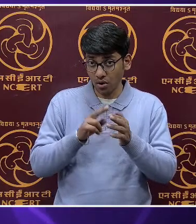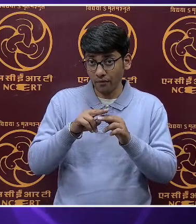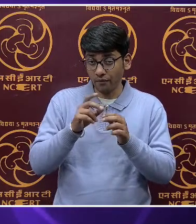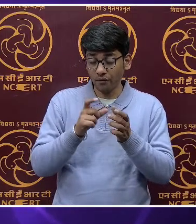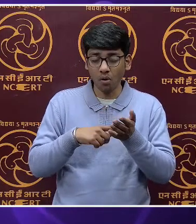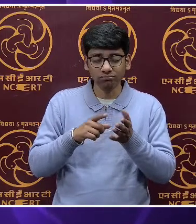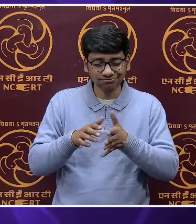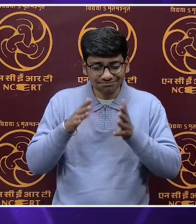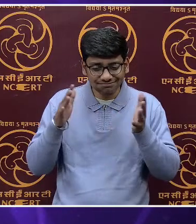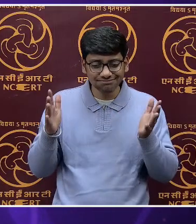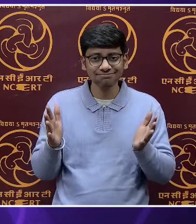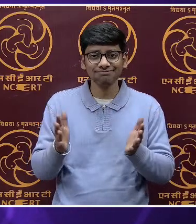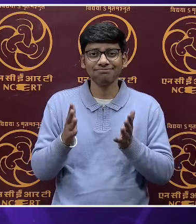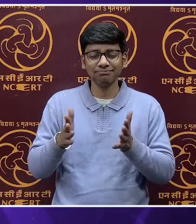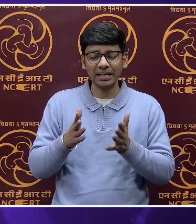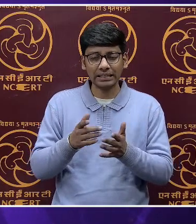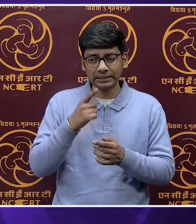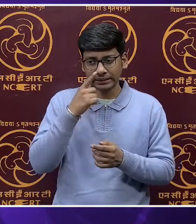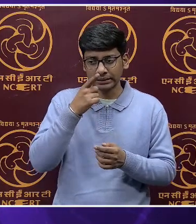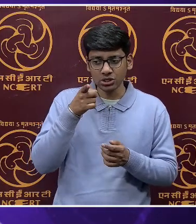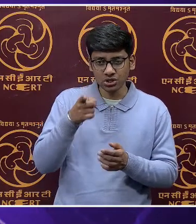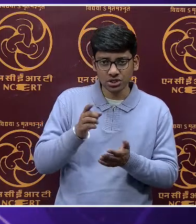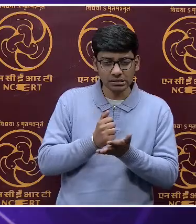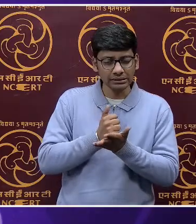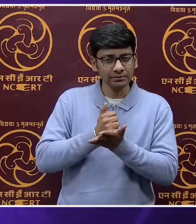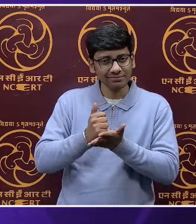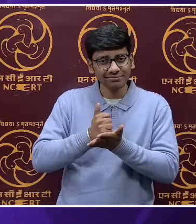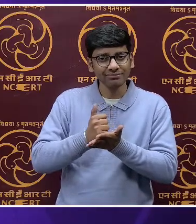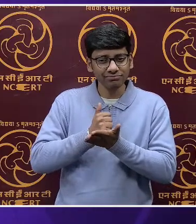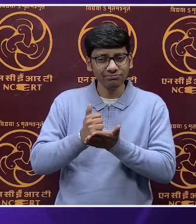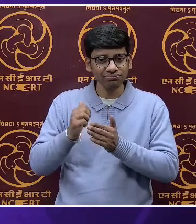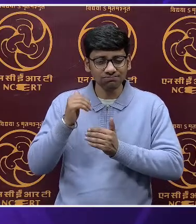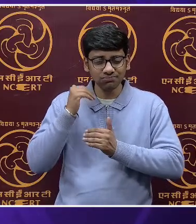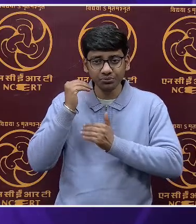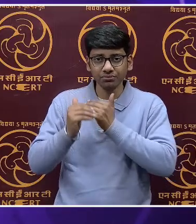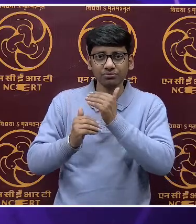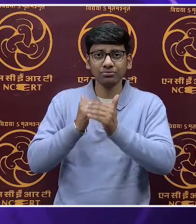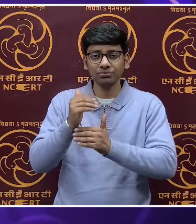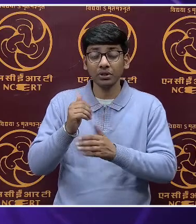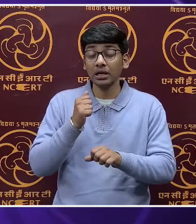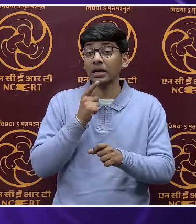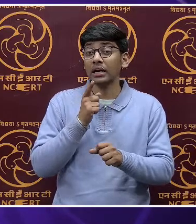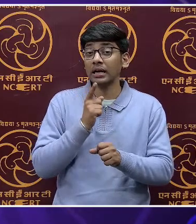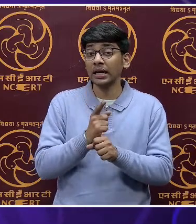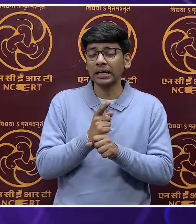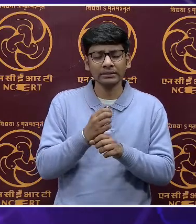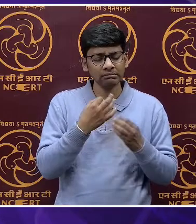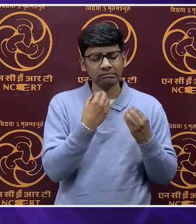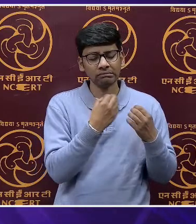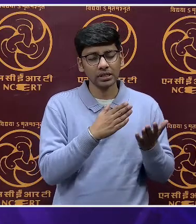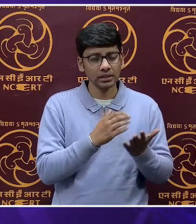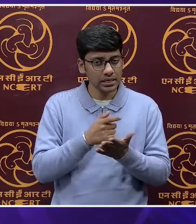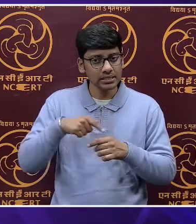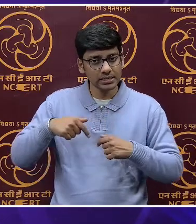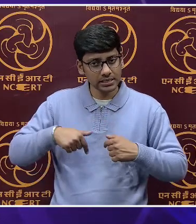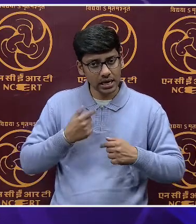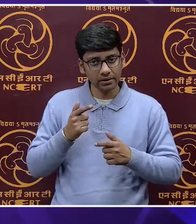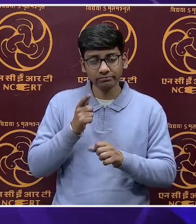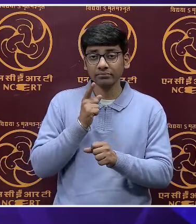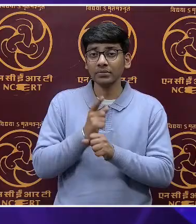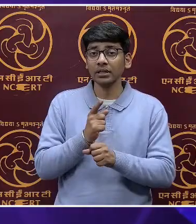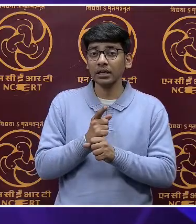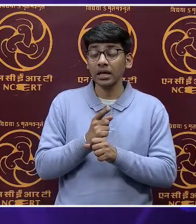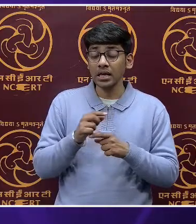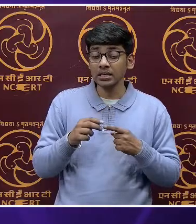encourages her. She starts to practice despite discouragement from other teachers. And Ron Forbes was not a special educator,